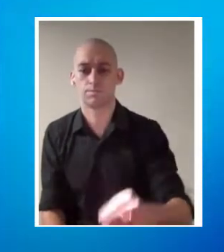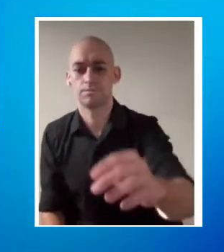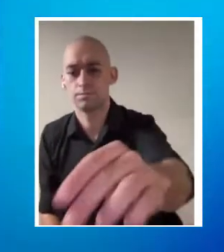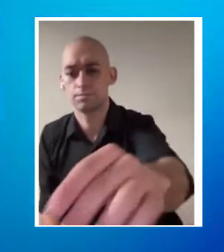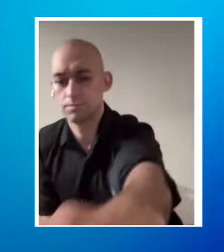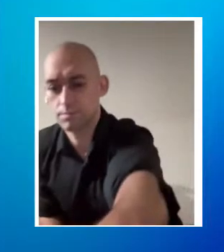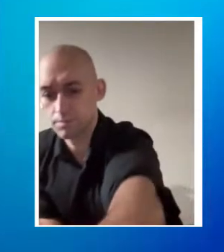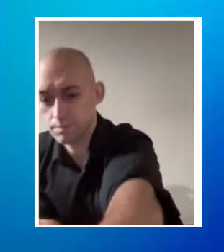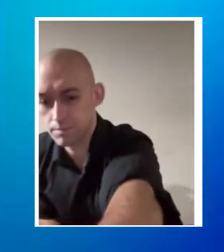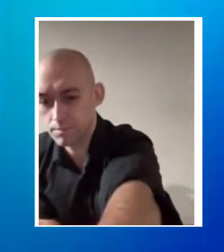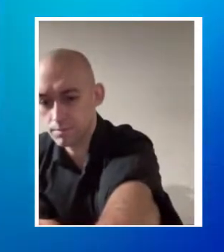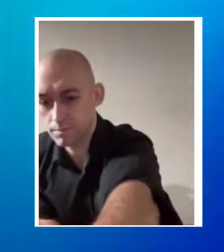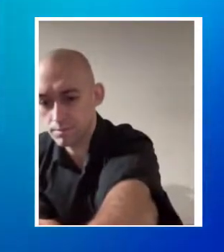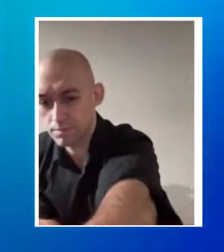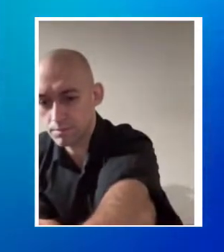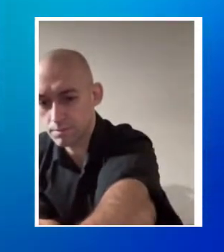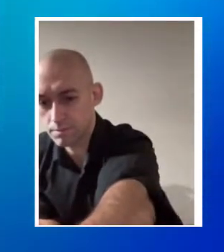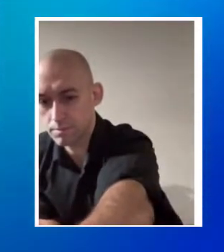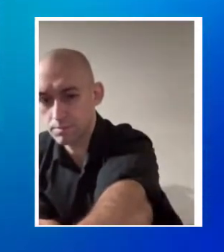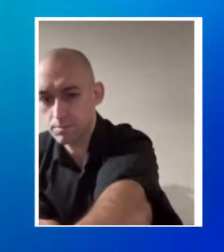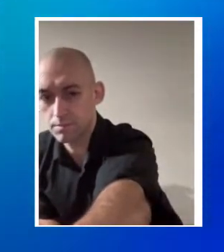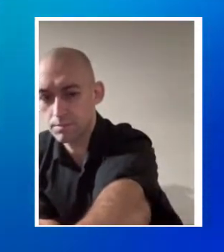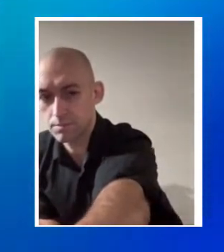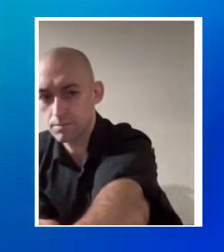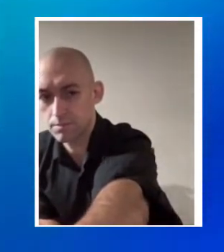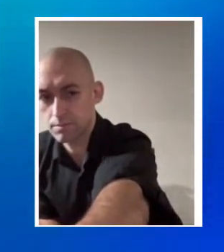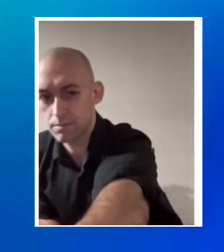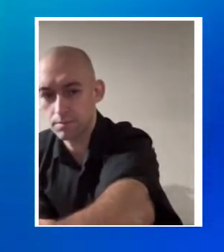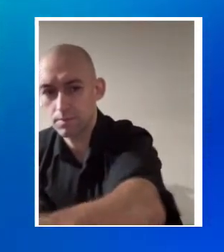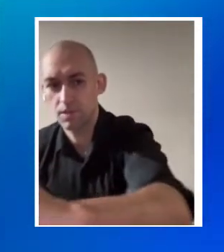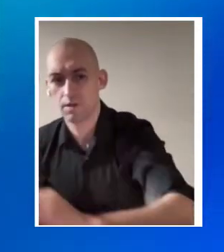Yay. Thank you. Okay.